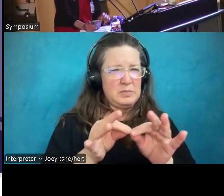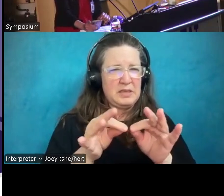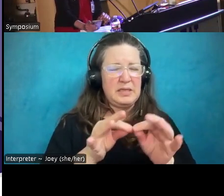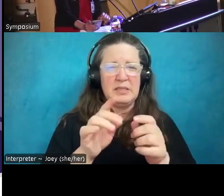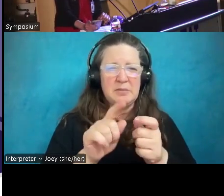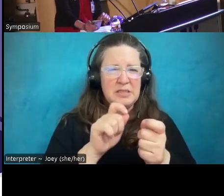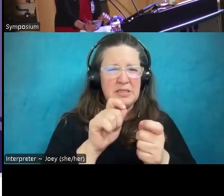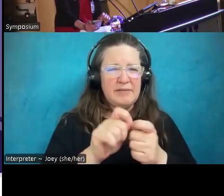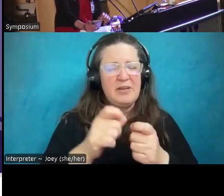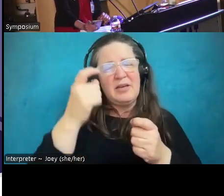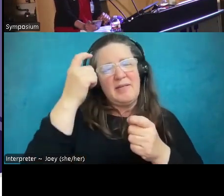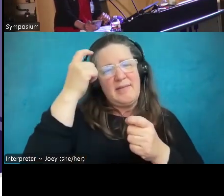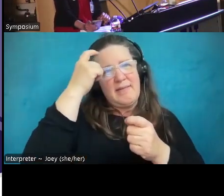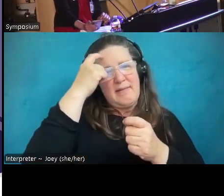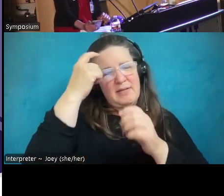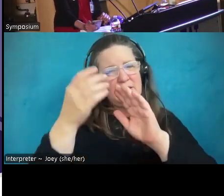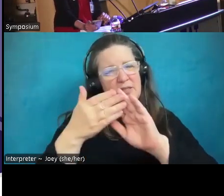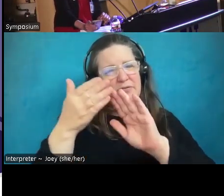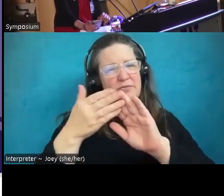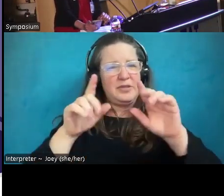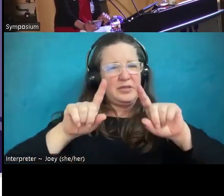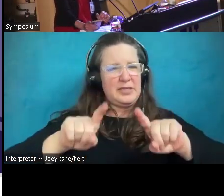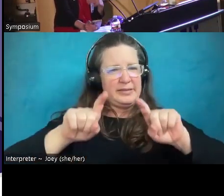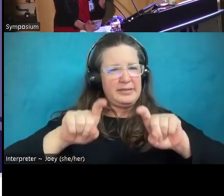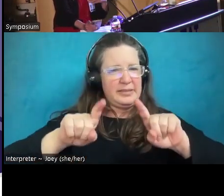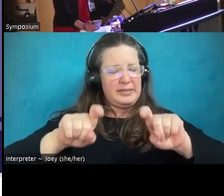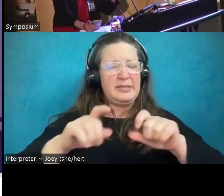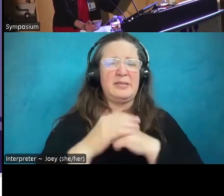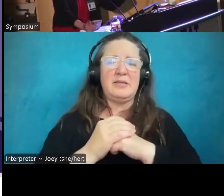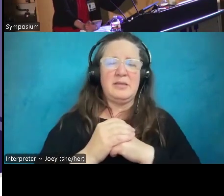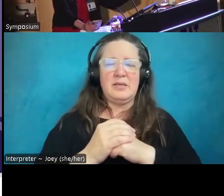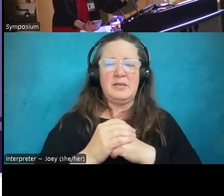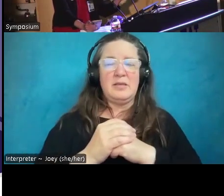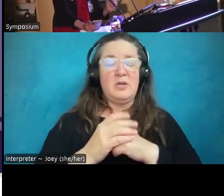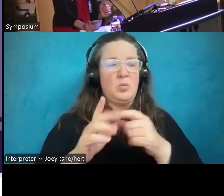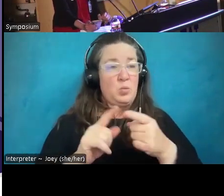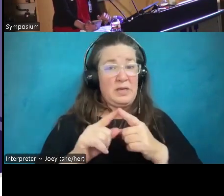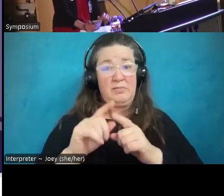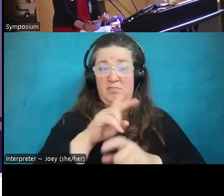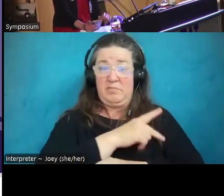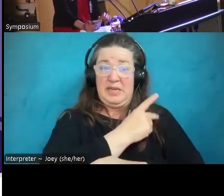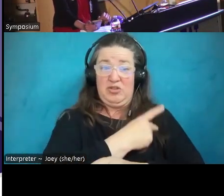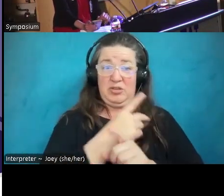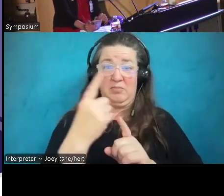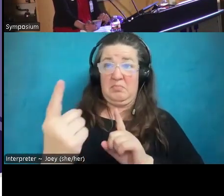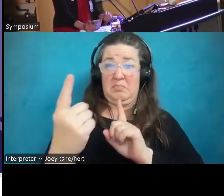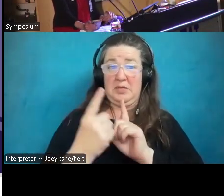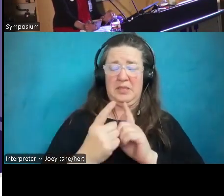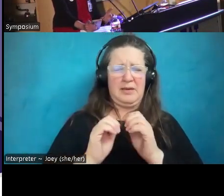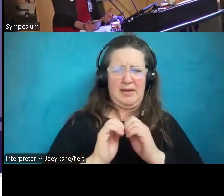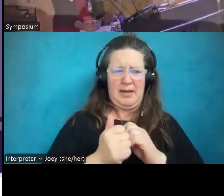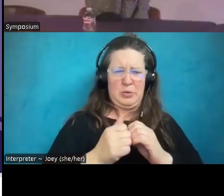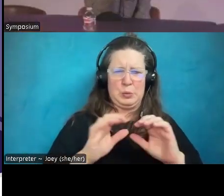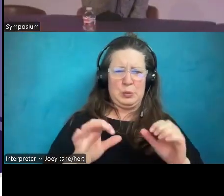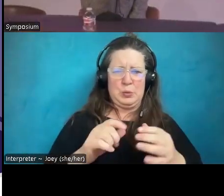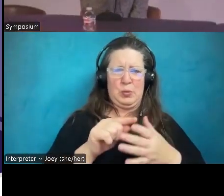testing that you do, and when patients come to you, how do you walk them through those steps?